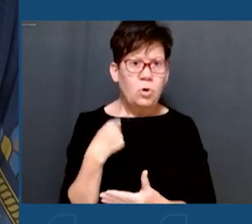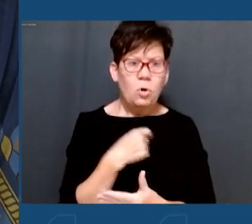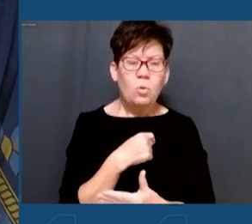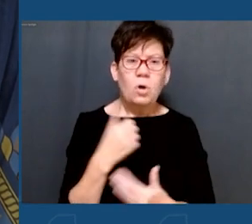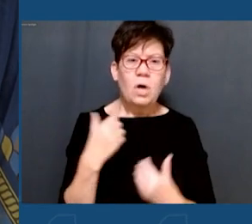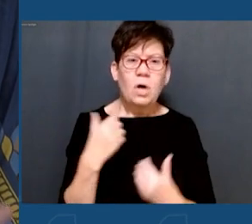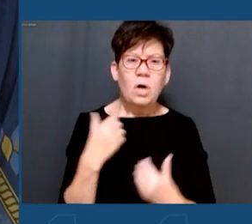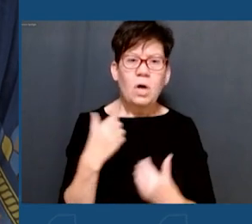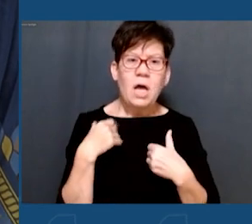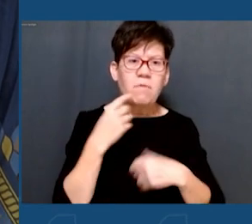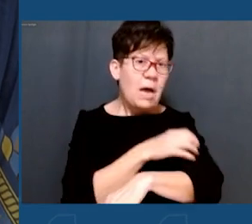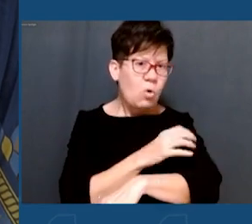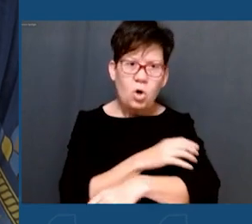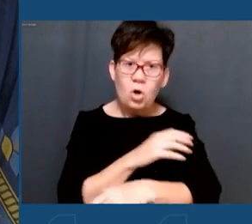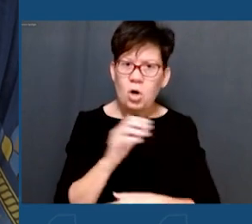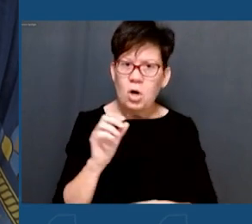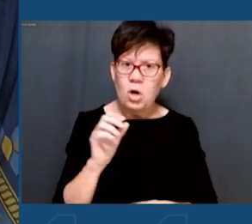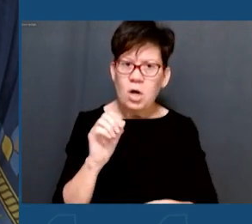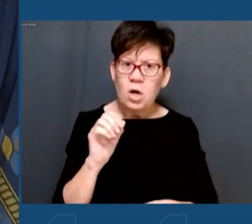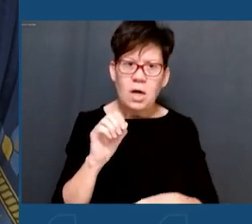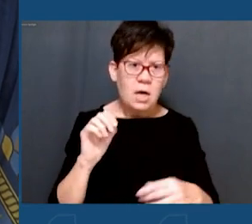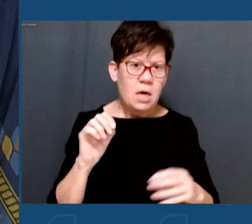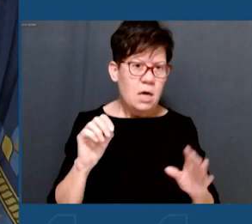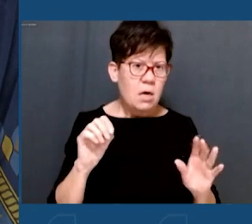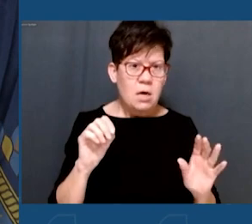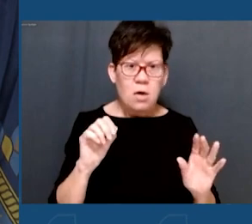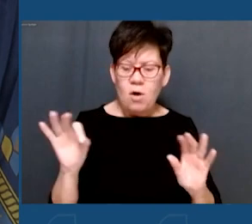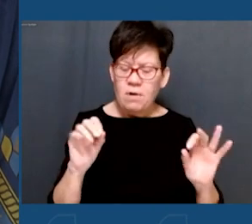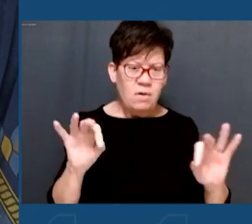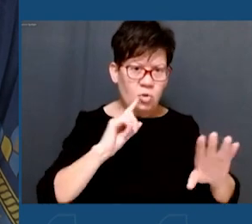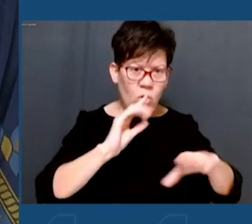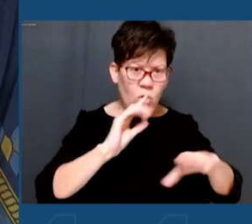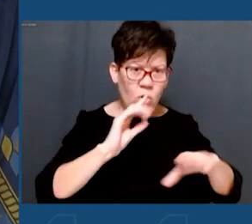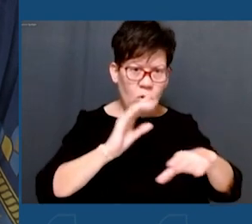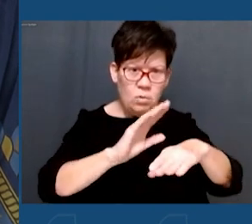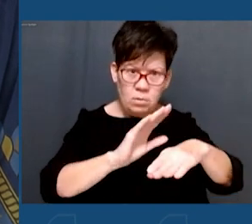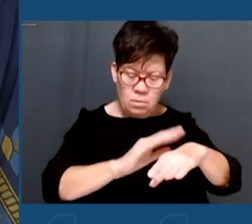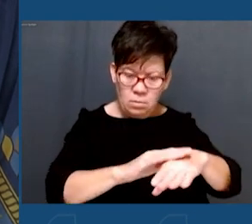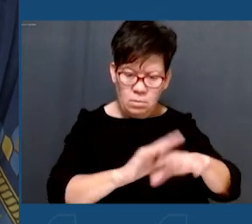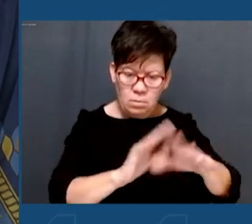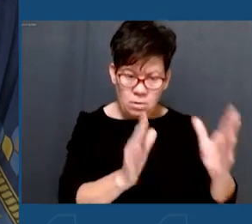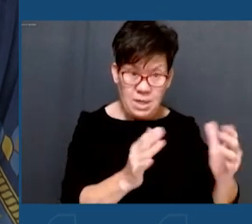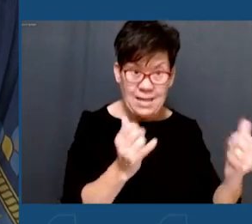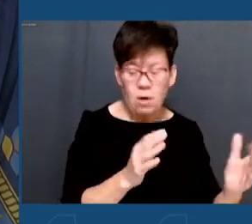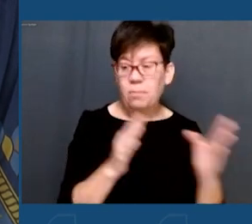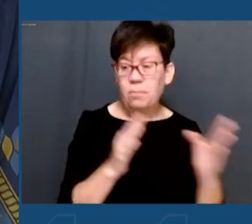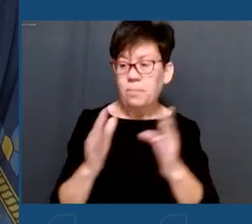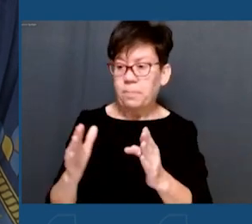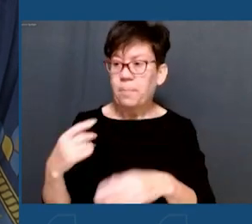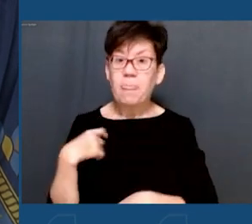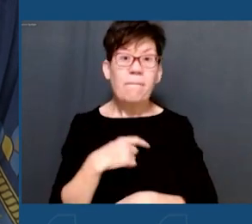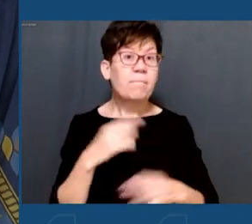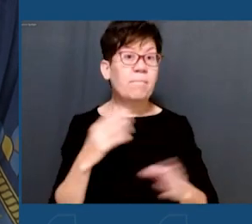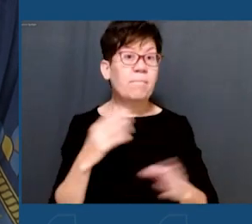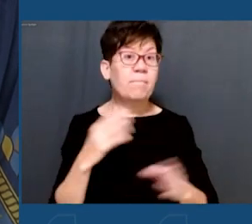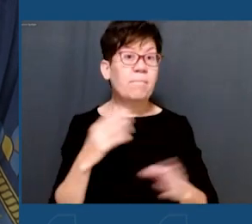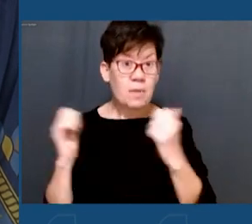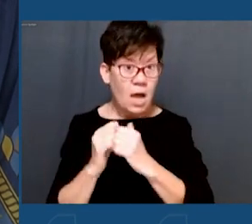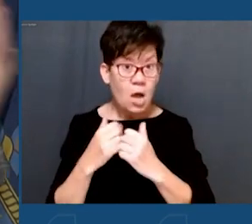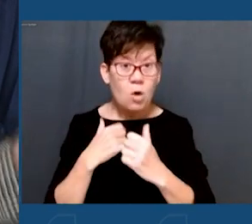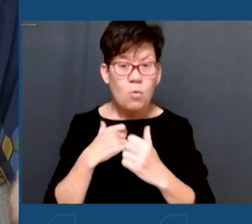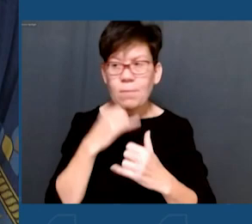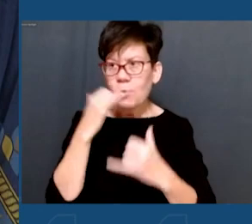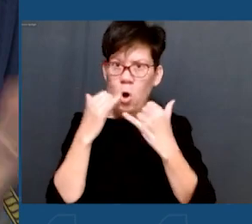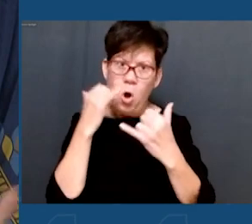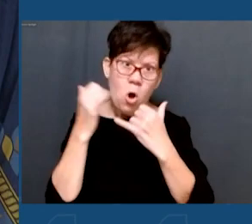power outages. So I've described what's going to happen. I need to tell you next how we're prepared. We've been on calls nonstop all week in anticipation,